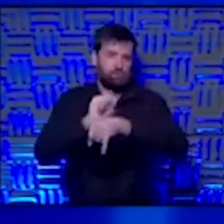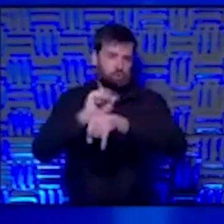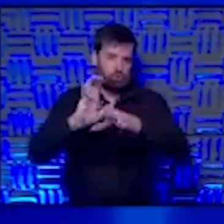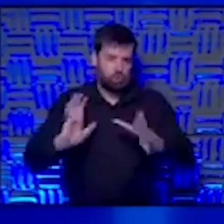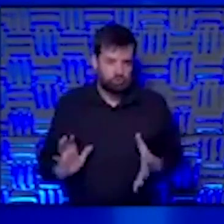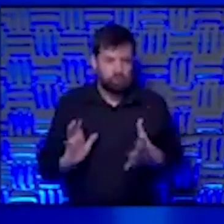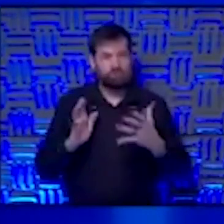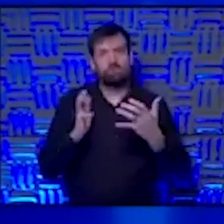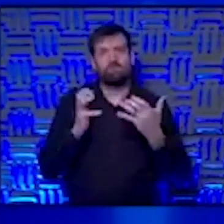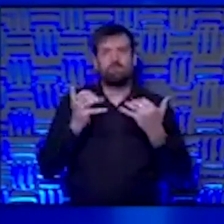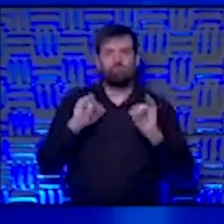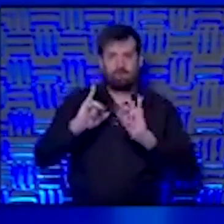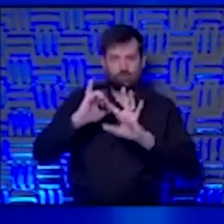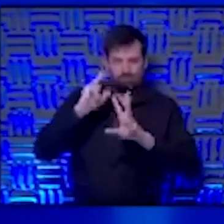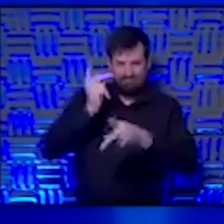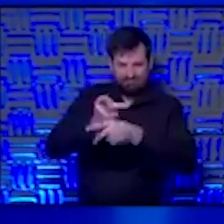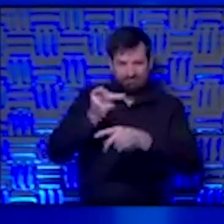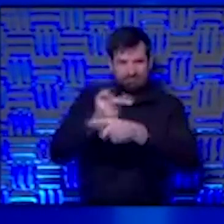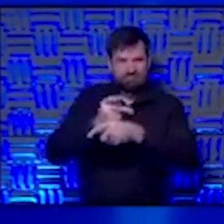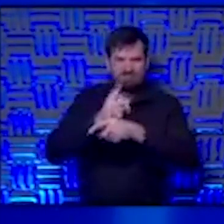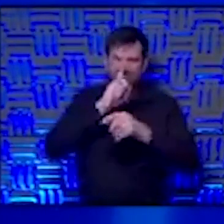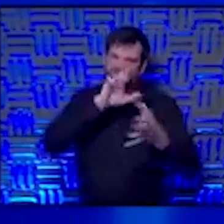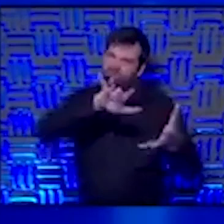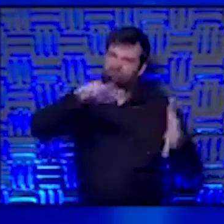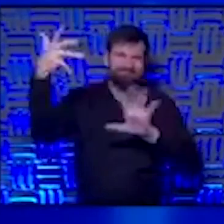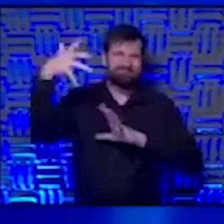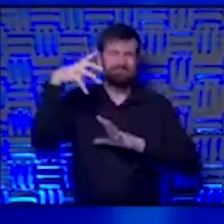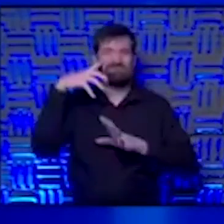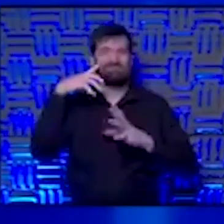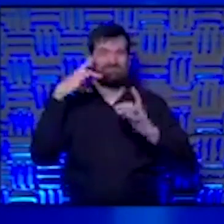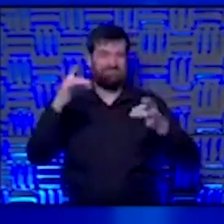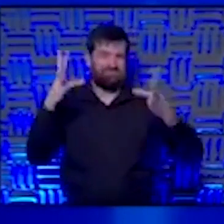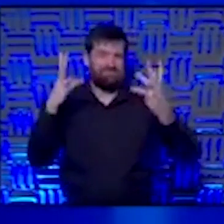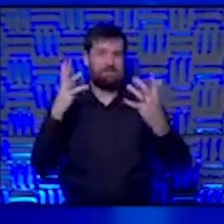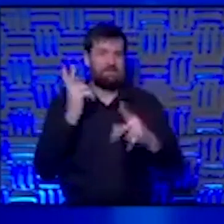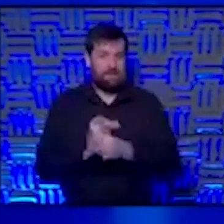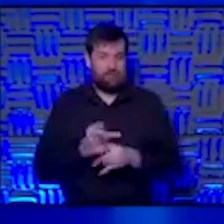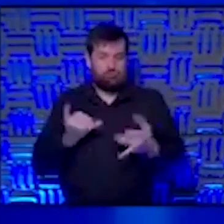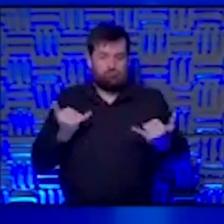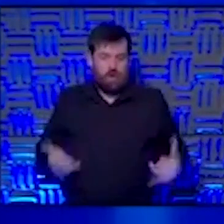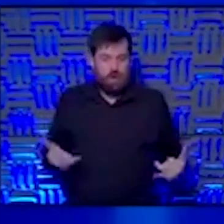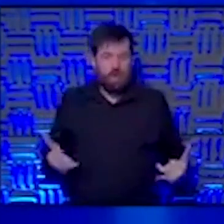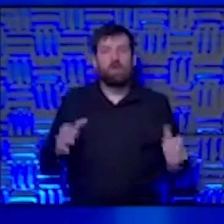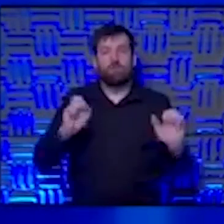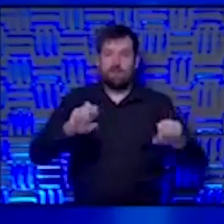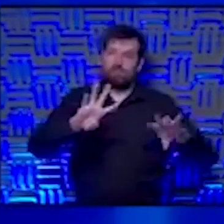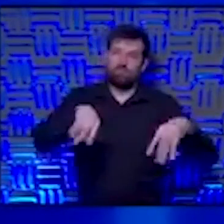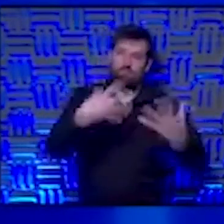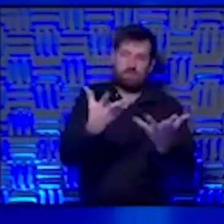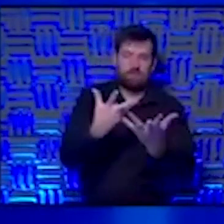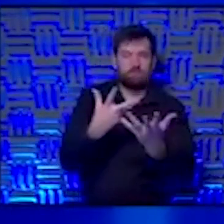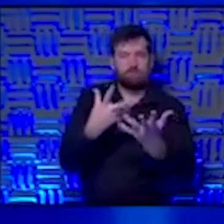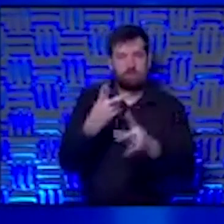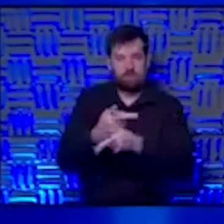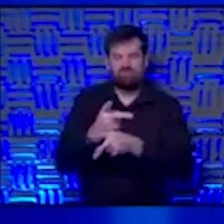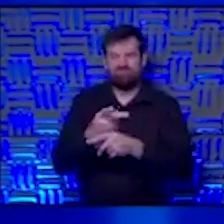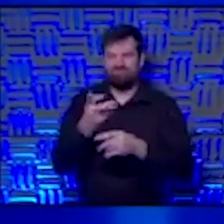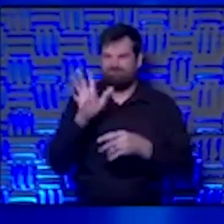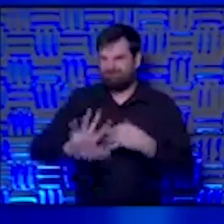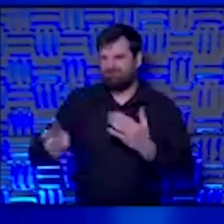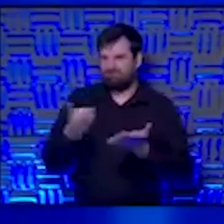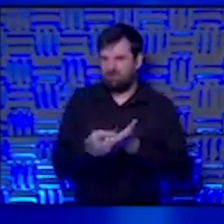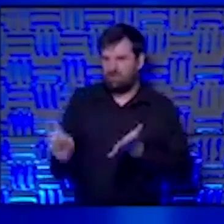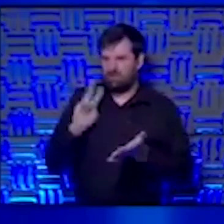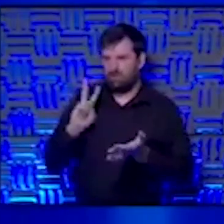to handle the crisis in hospitals and critical care right now so that patients can get care. I refer you back to about 2 weeks ago, and we